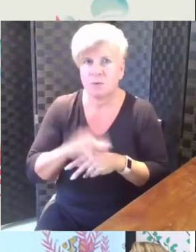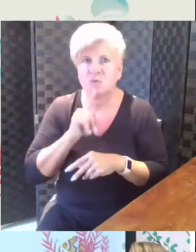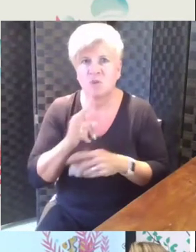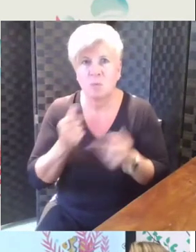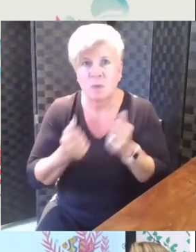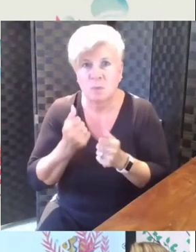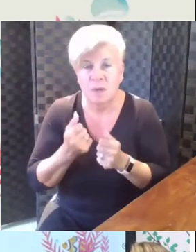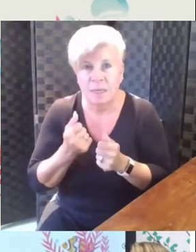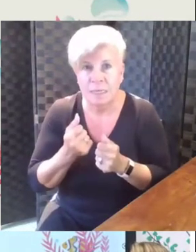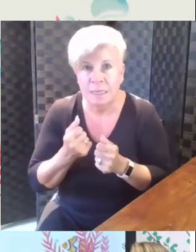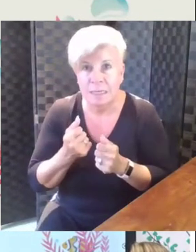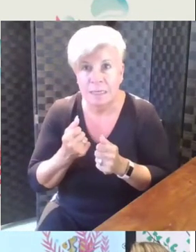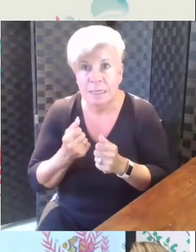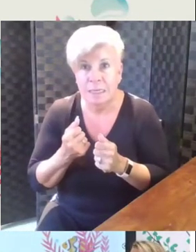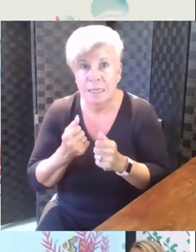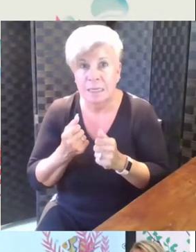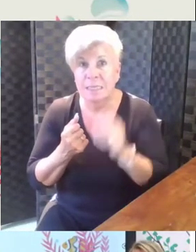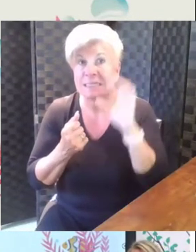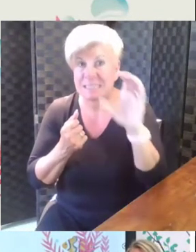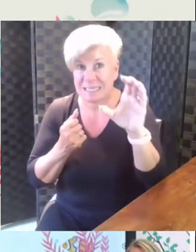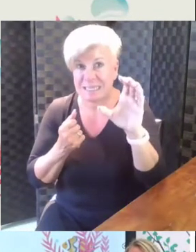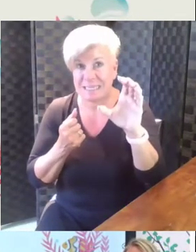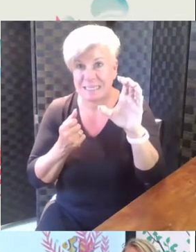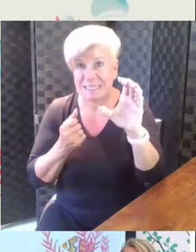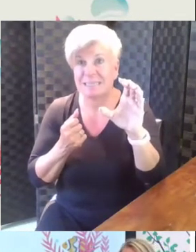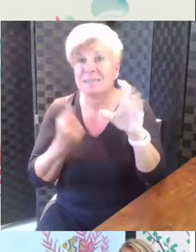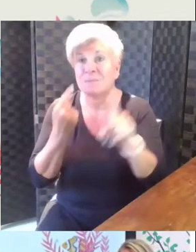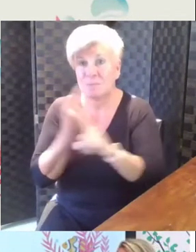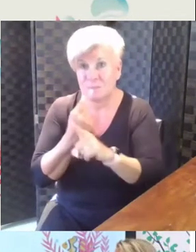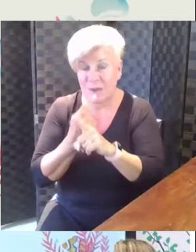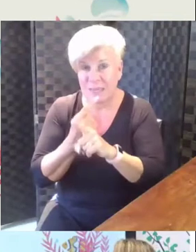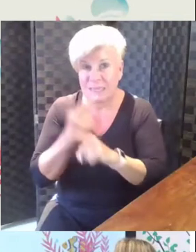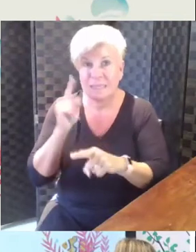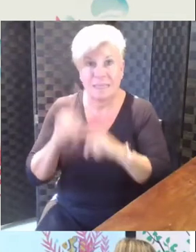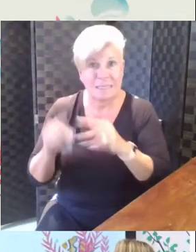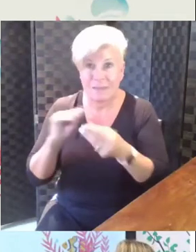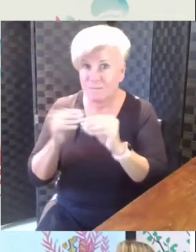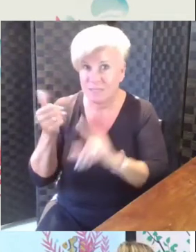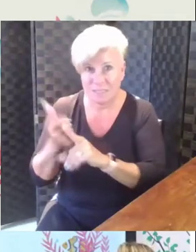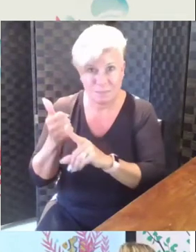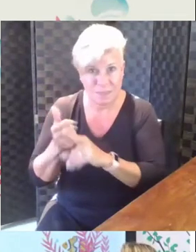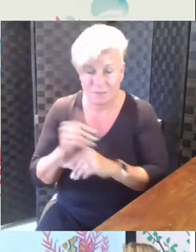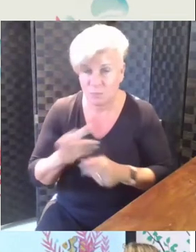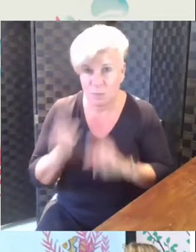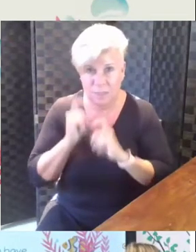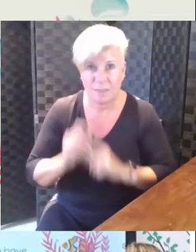So if you said C, you are correct.